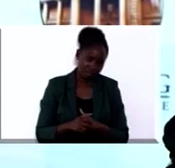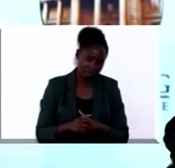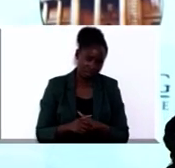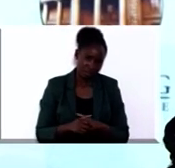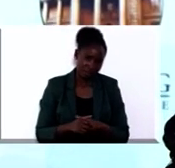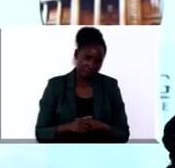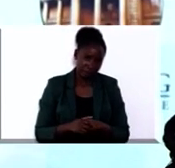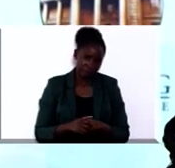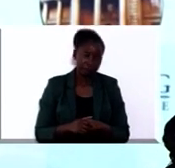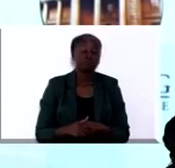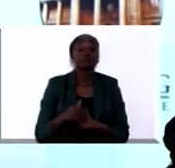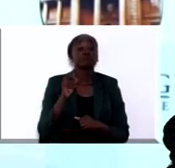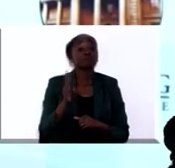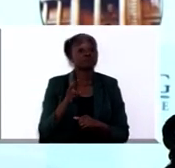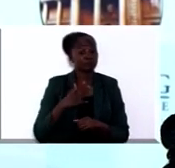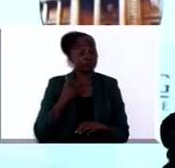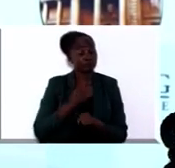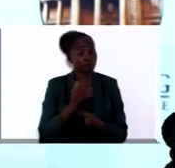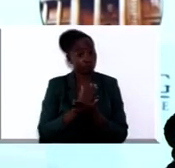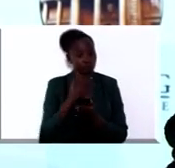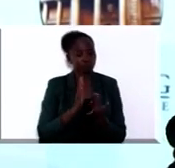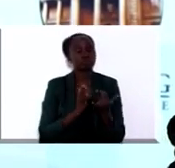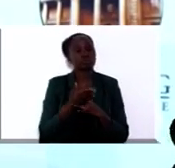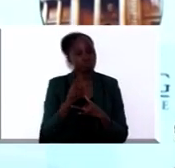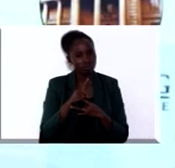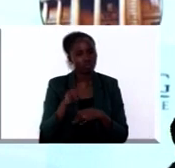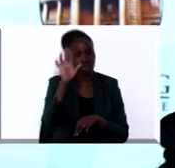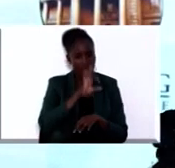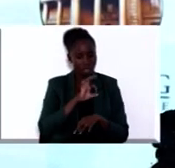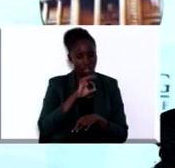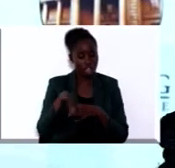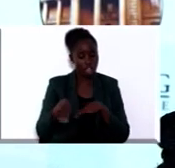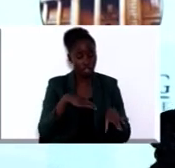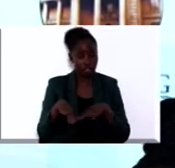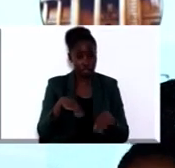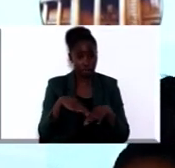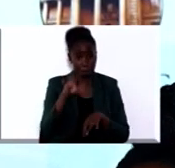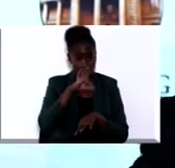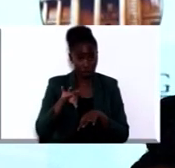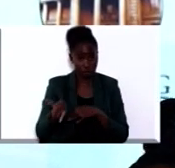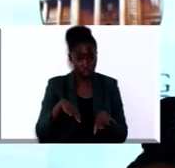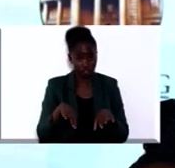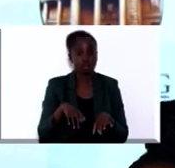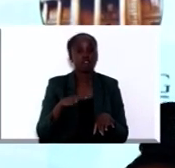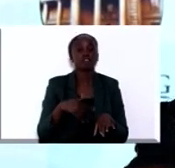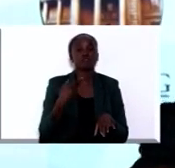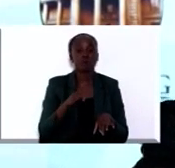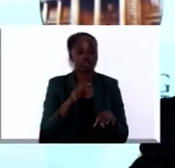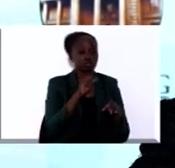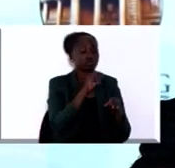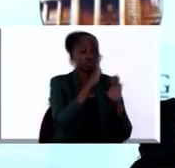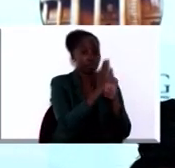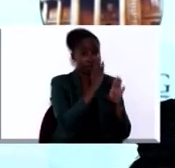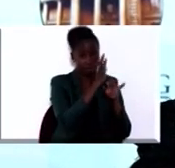We also want to ensure through our plan of action, we deepen partnerships between the state and various